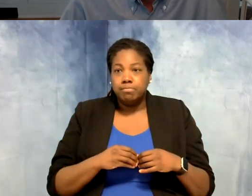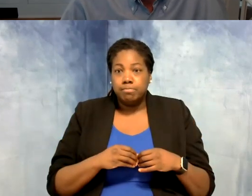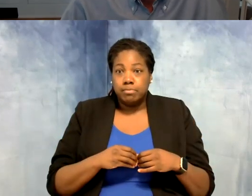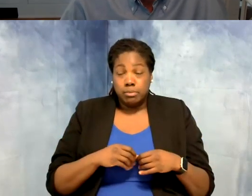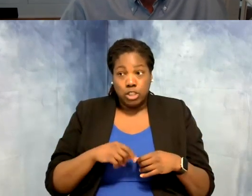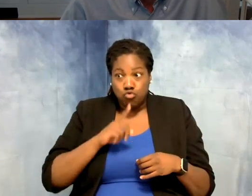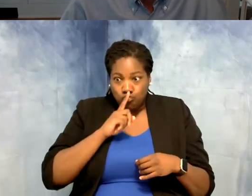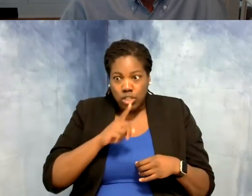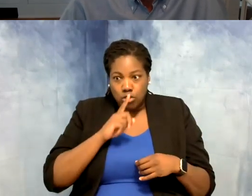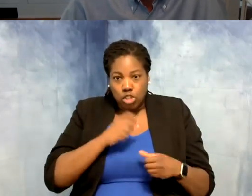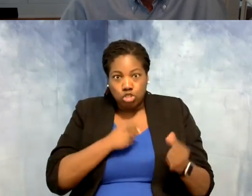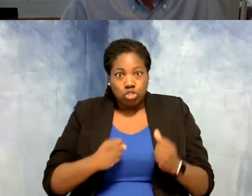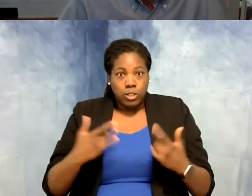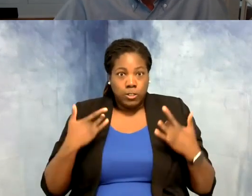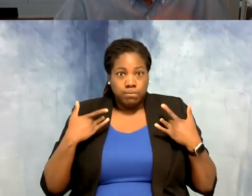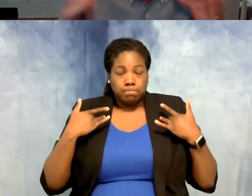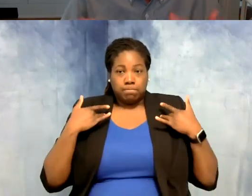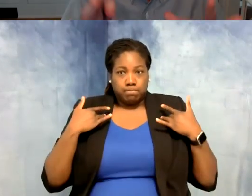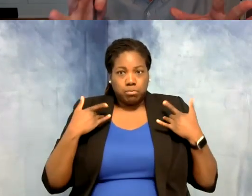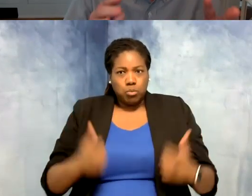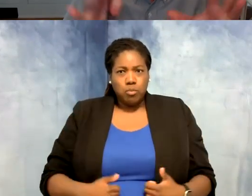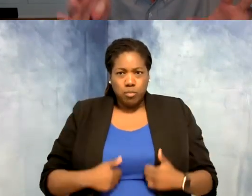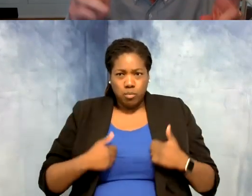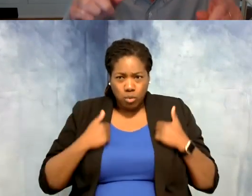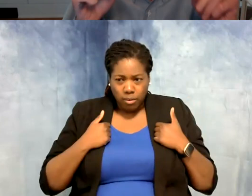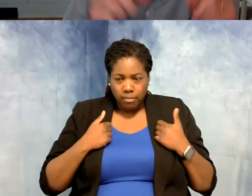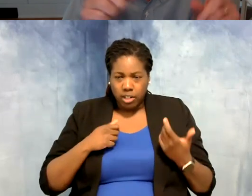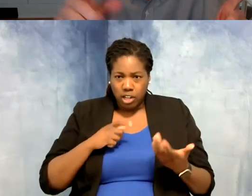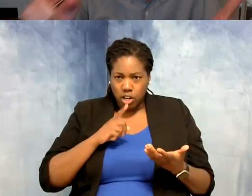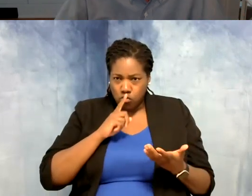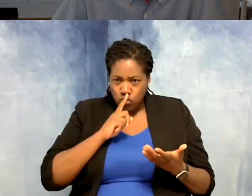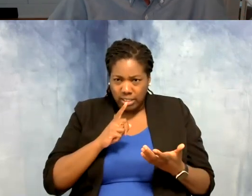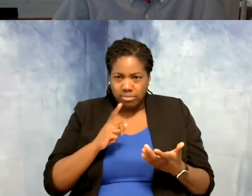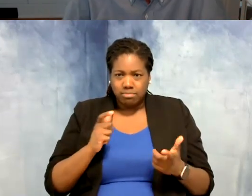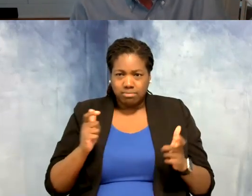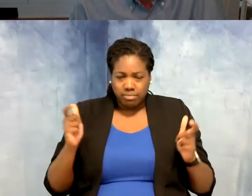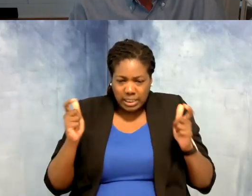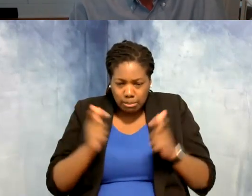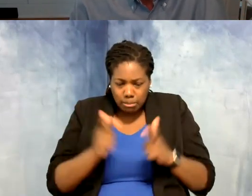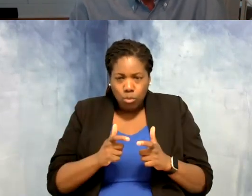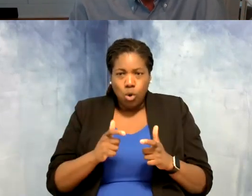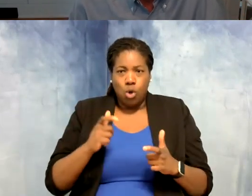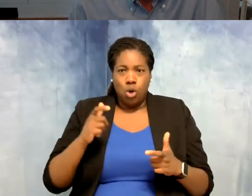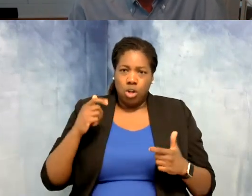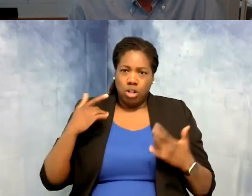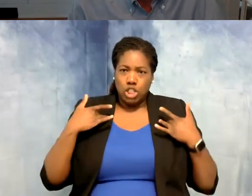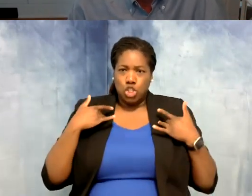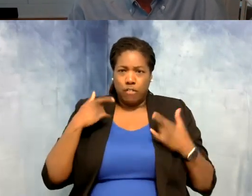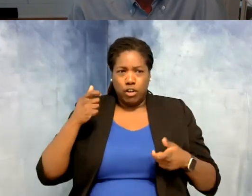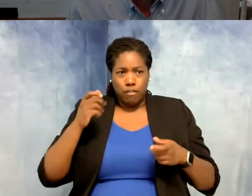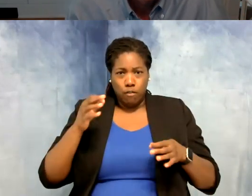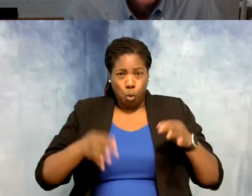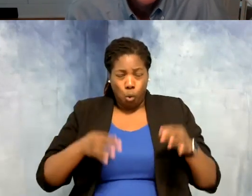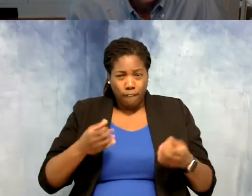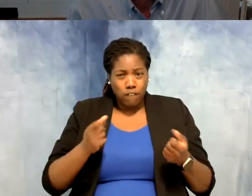radically conservative. I think we've lived under a sort of small C conservative court for a pretty long